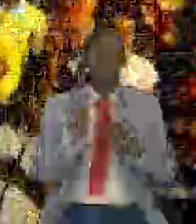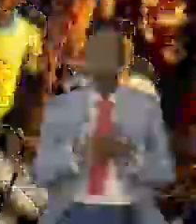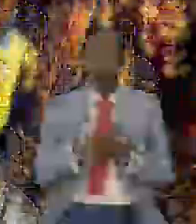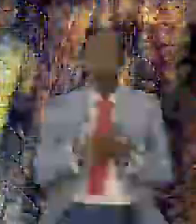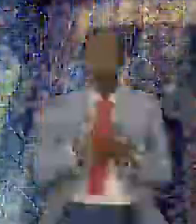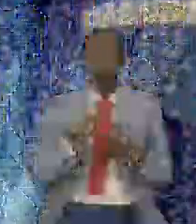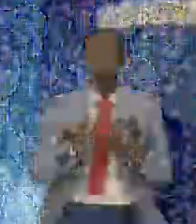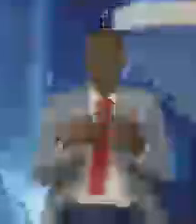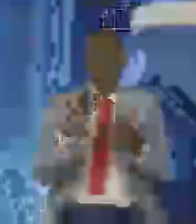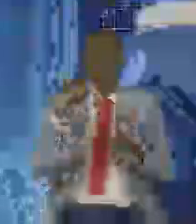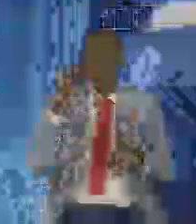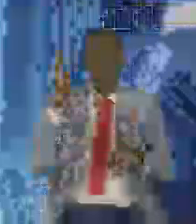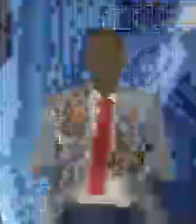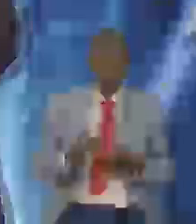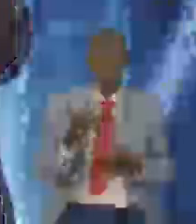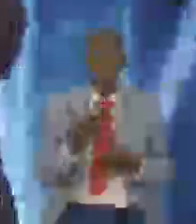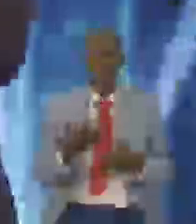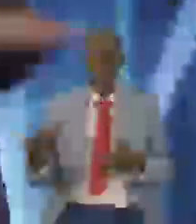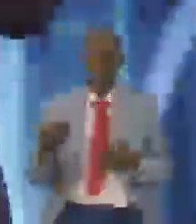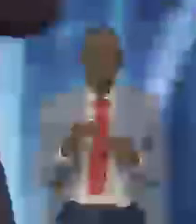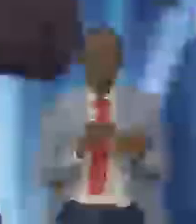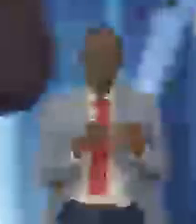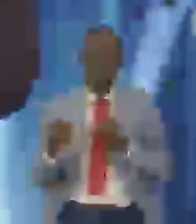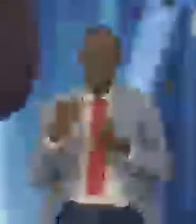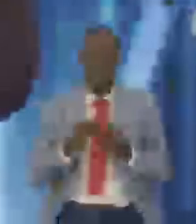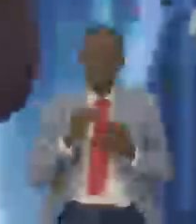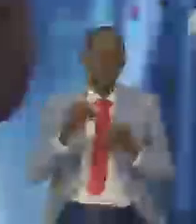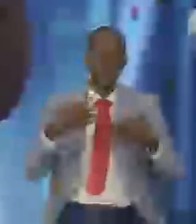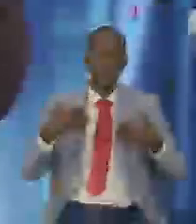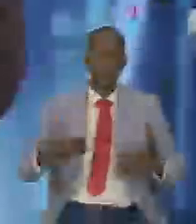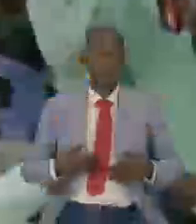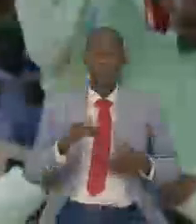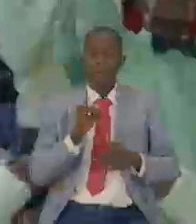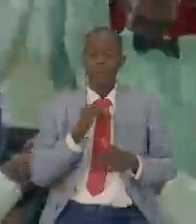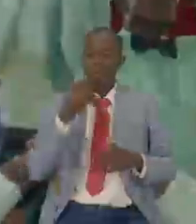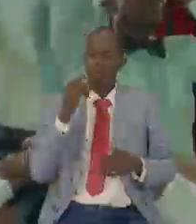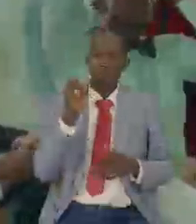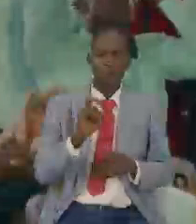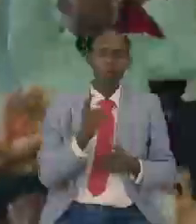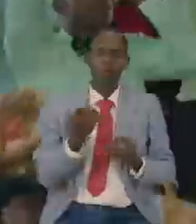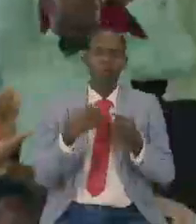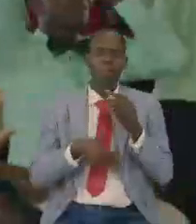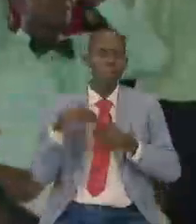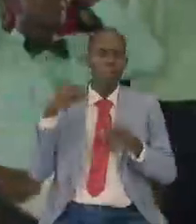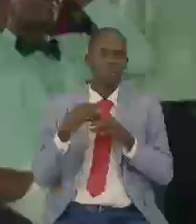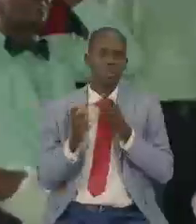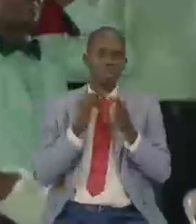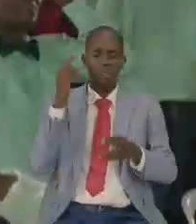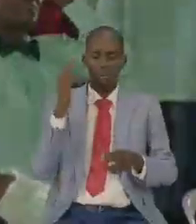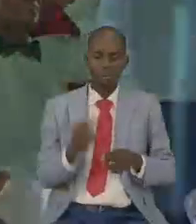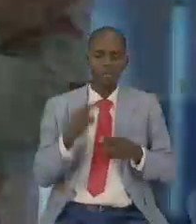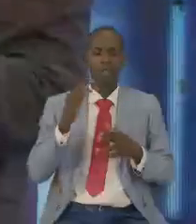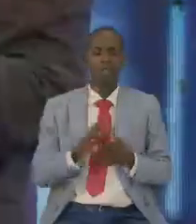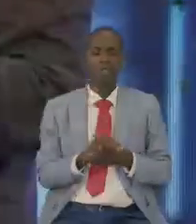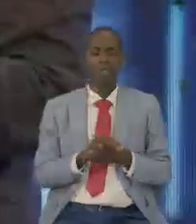walking about in the body, I command you, come out in Jesus' name. Pain at